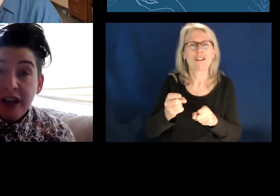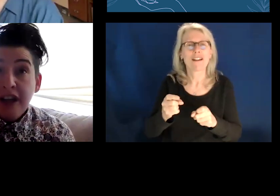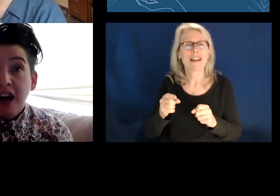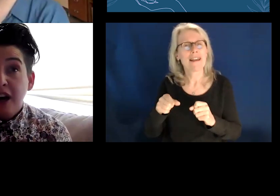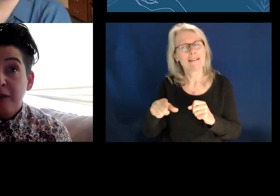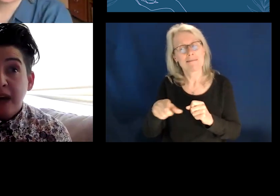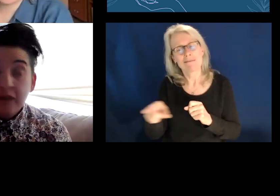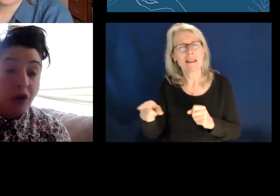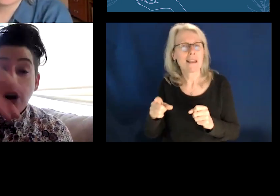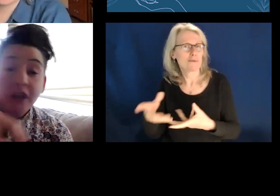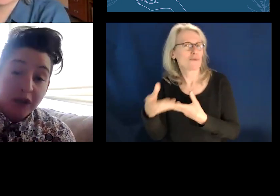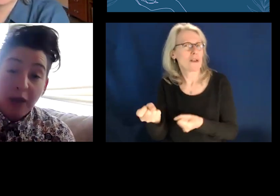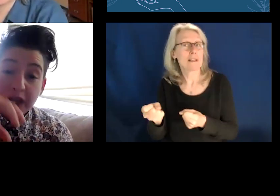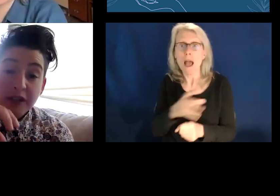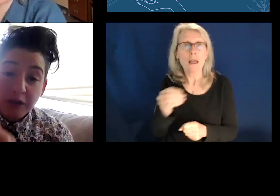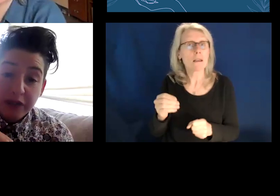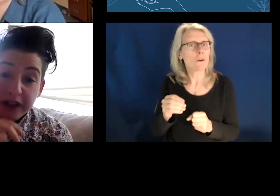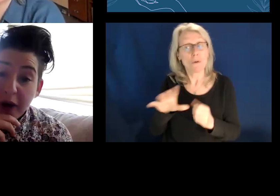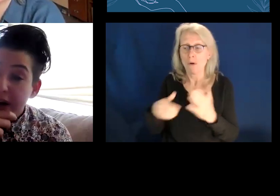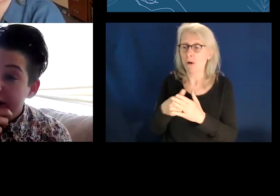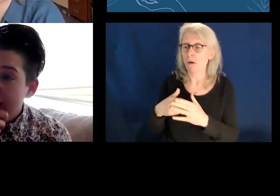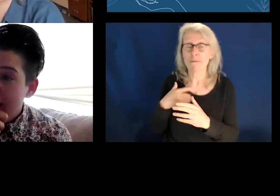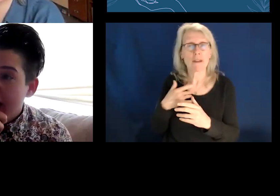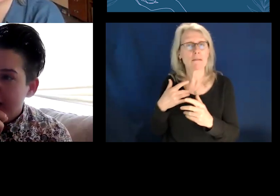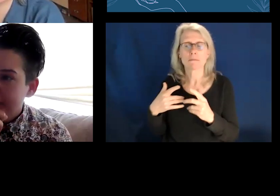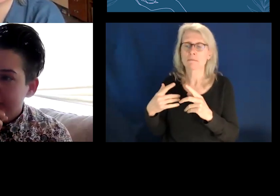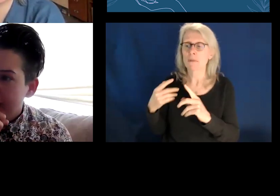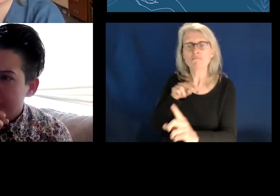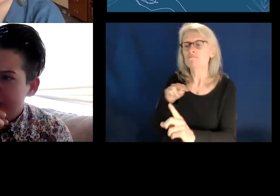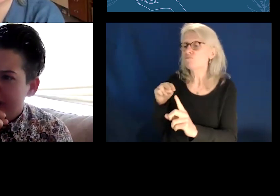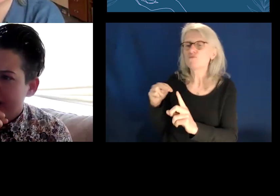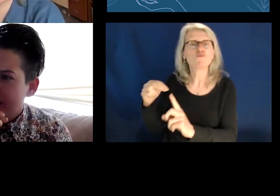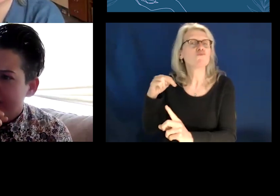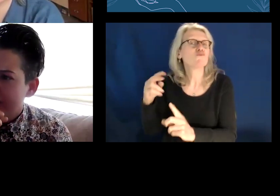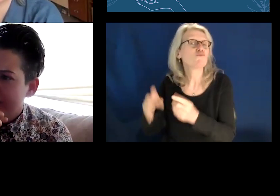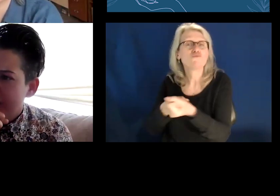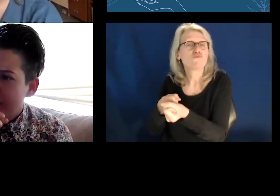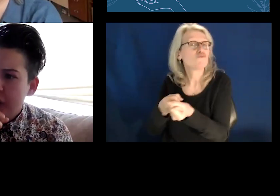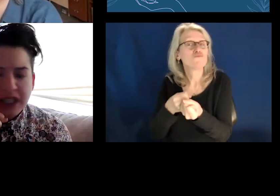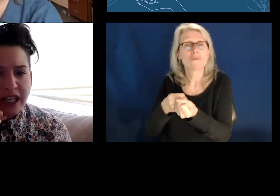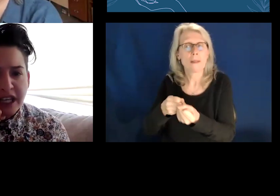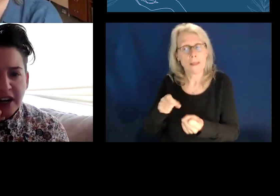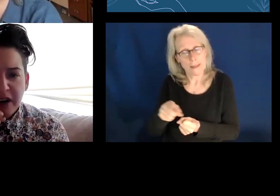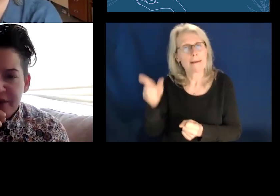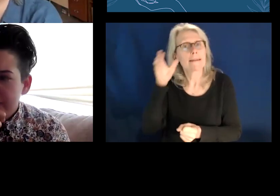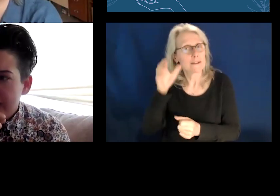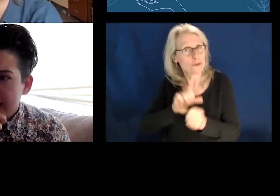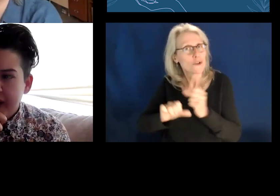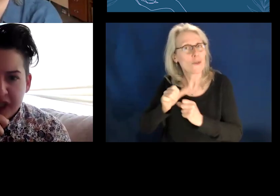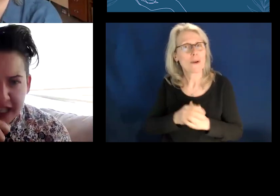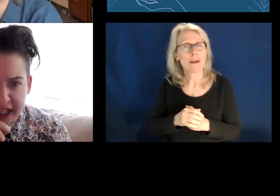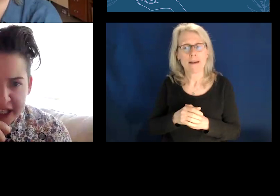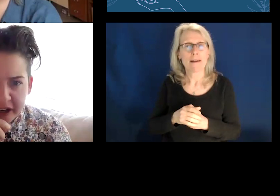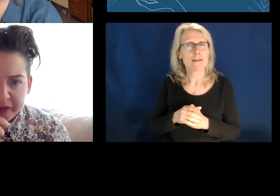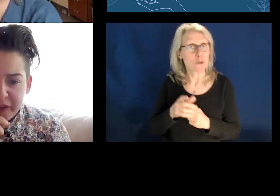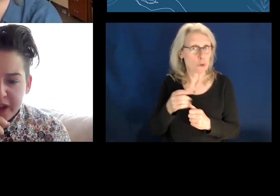heard, and for all the collaborators to feel that way, and to feel that you are taken care of and they